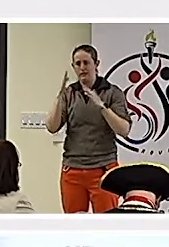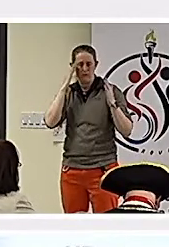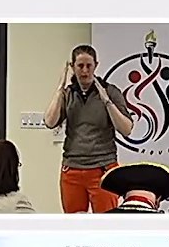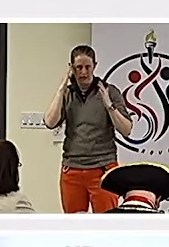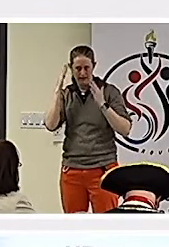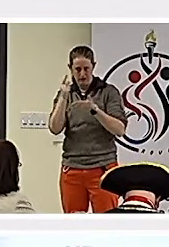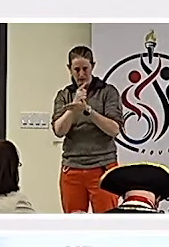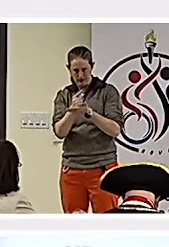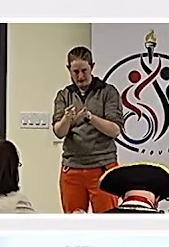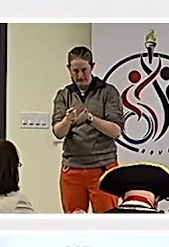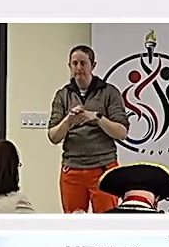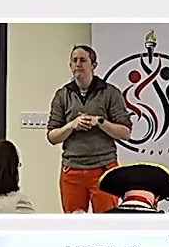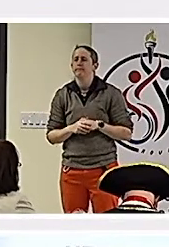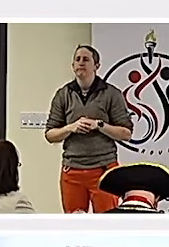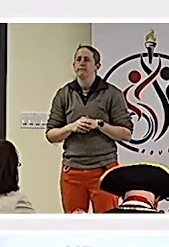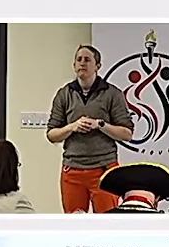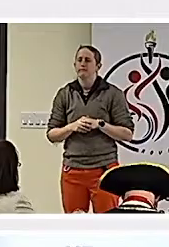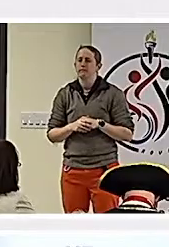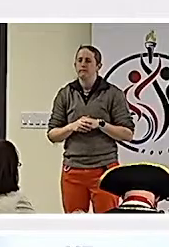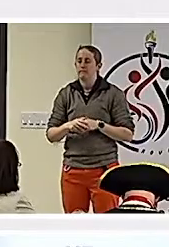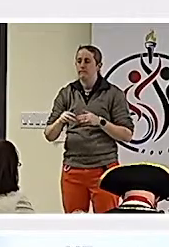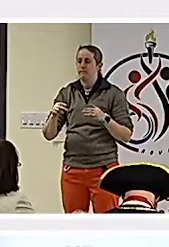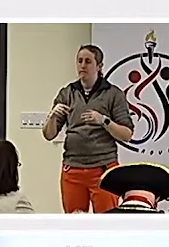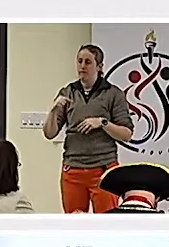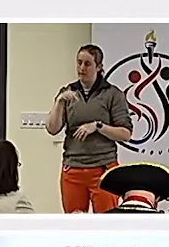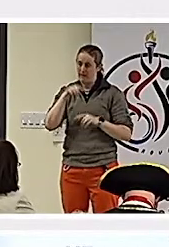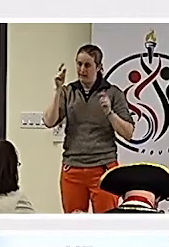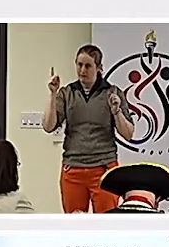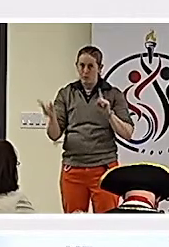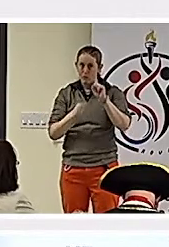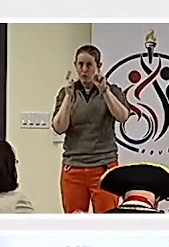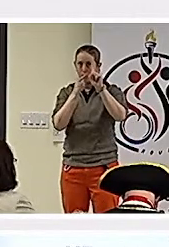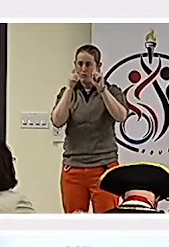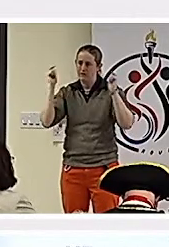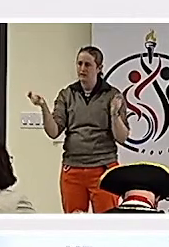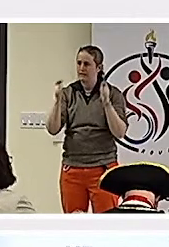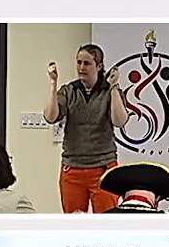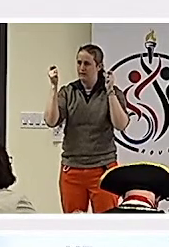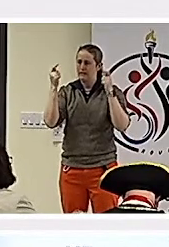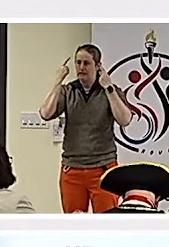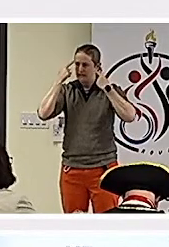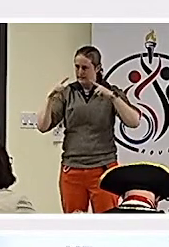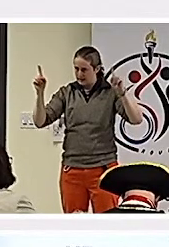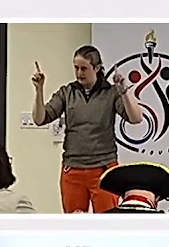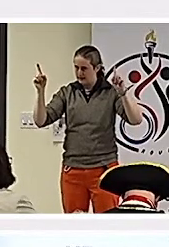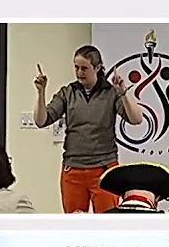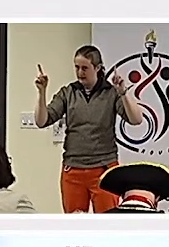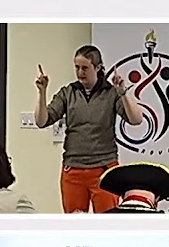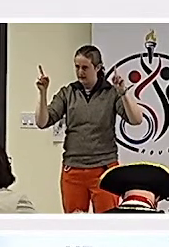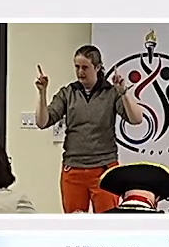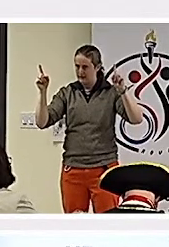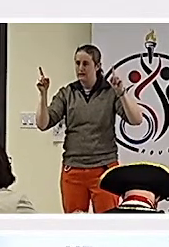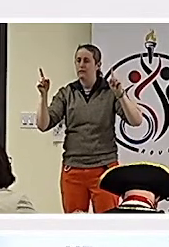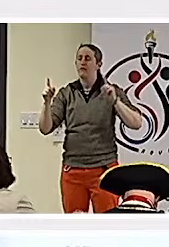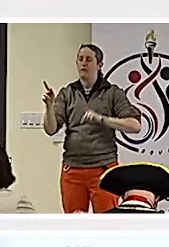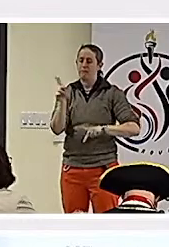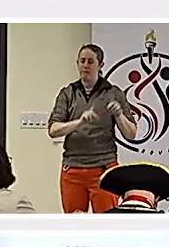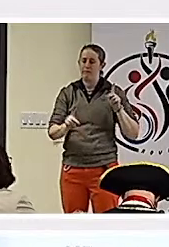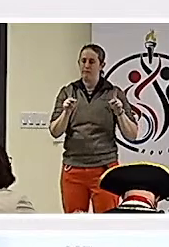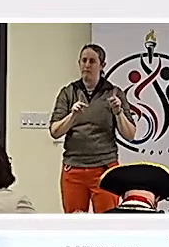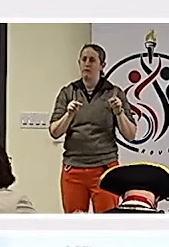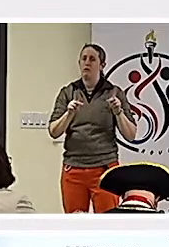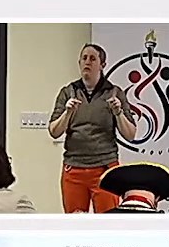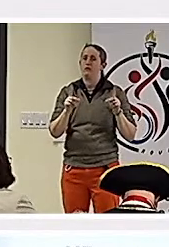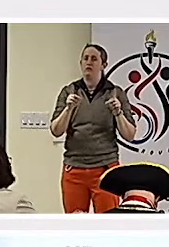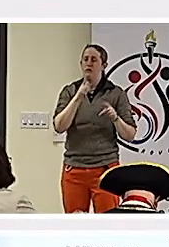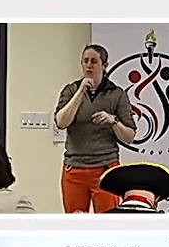whereas Access Awareness Week aims to celebrate achievements made both by and for persons with disabilities